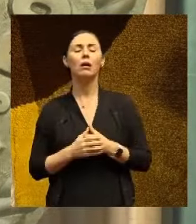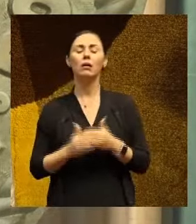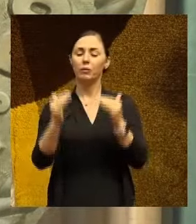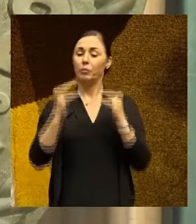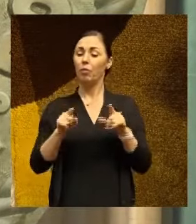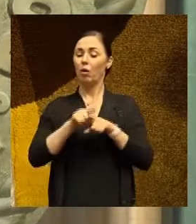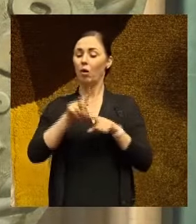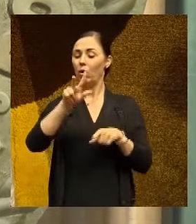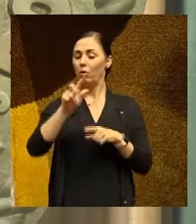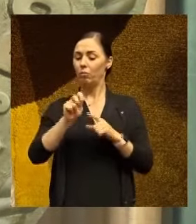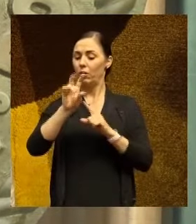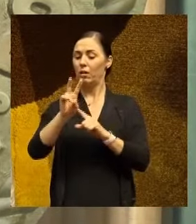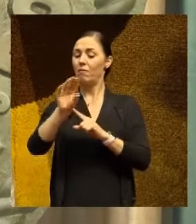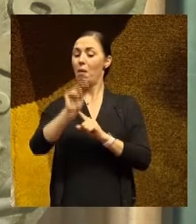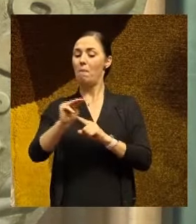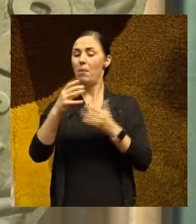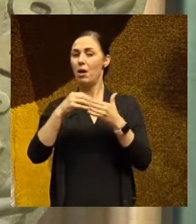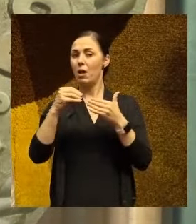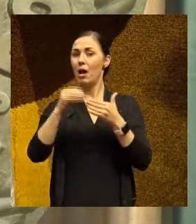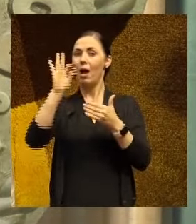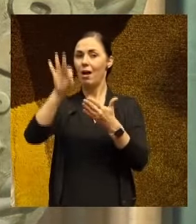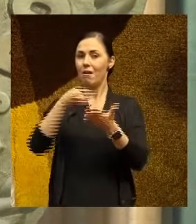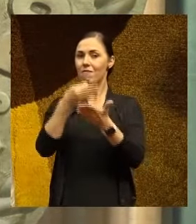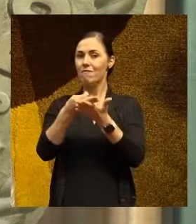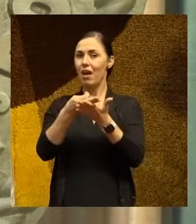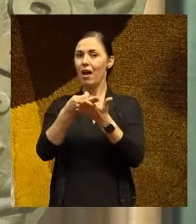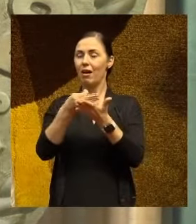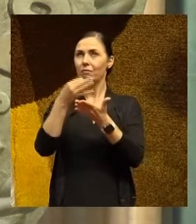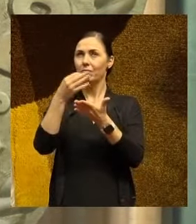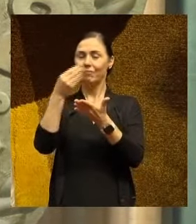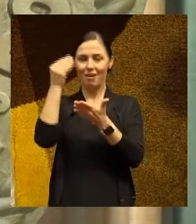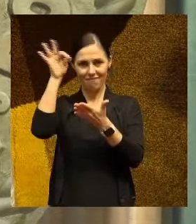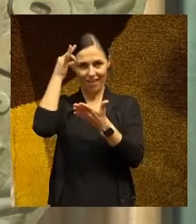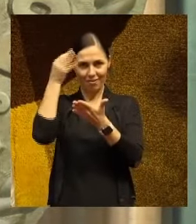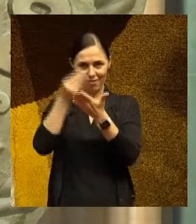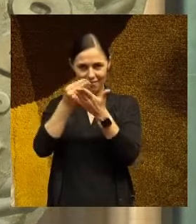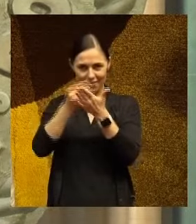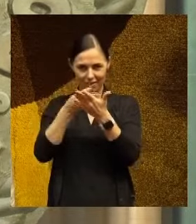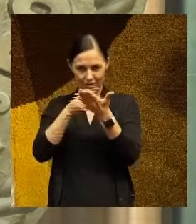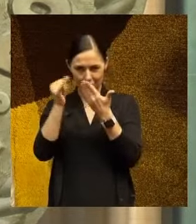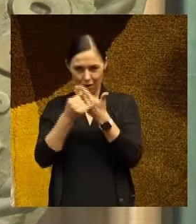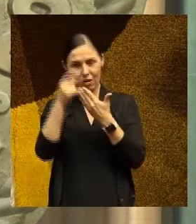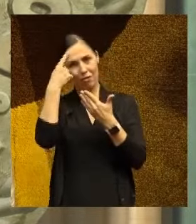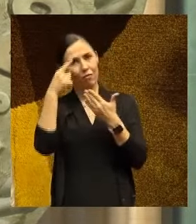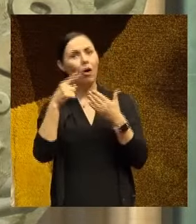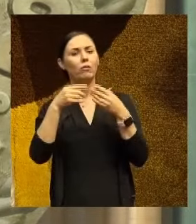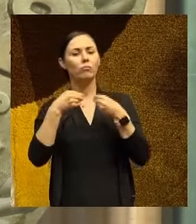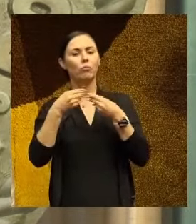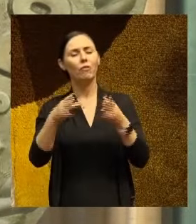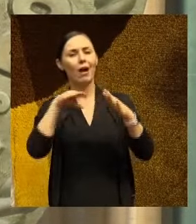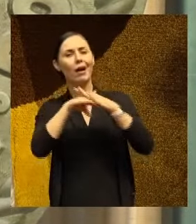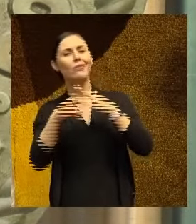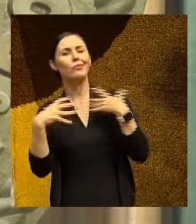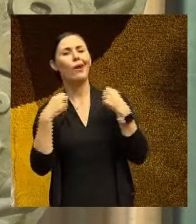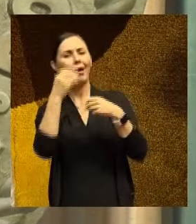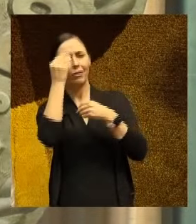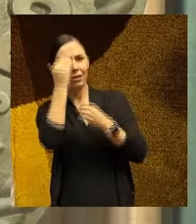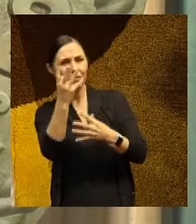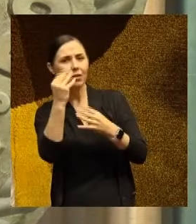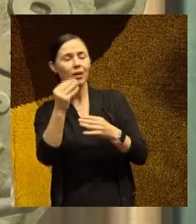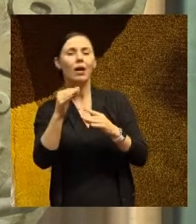million federally funded project will improve access to health information, especially for